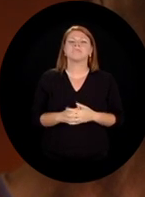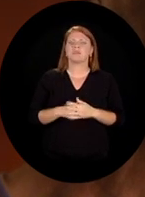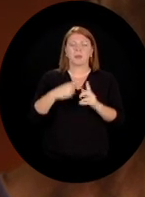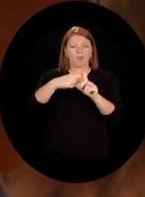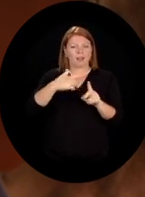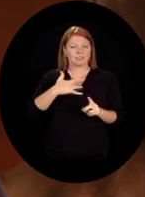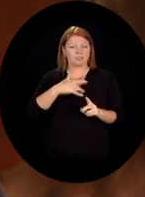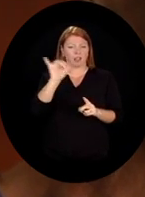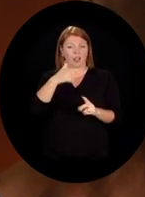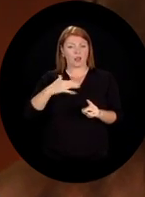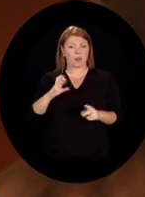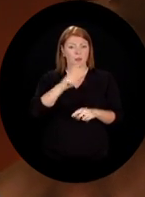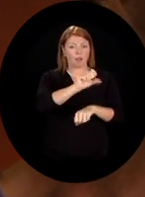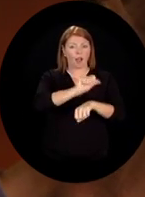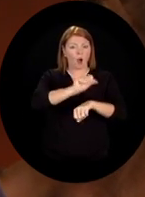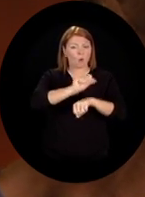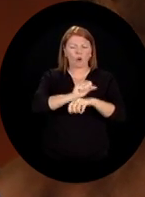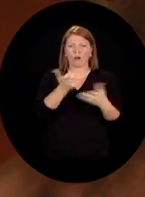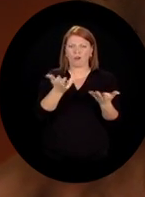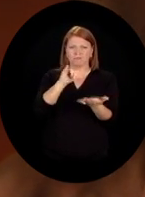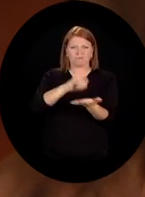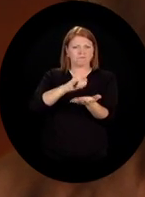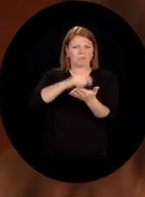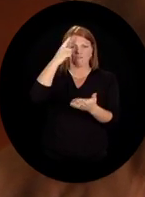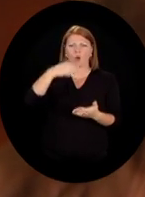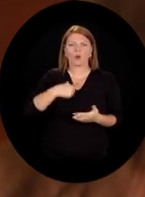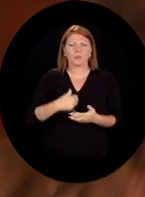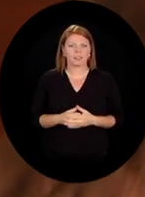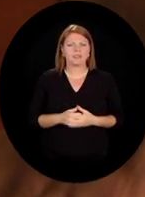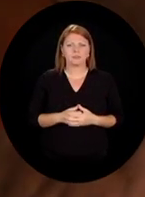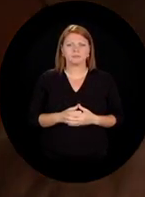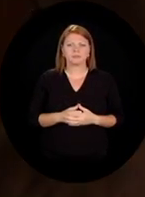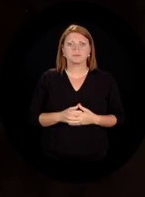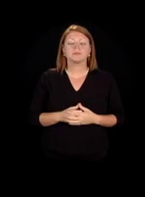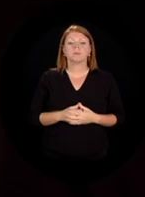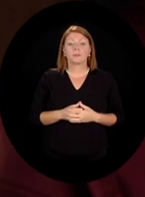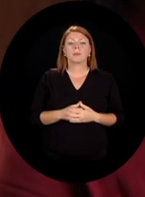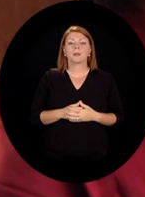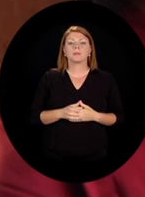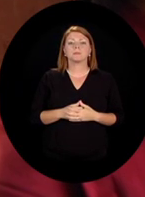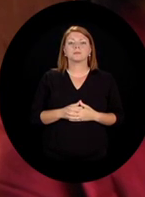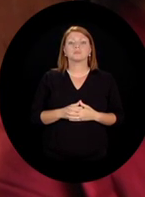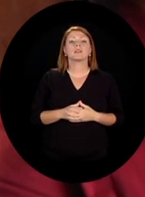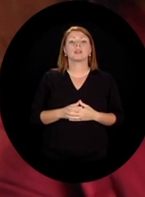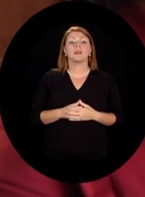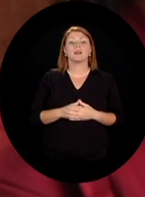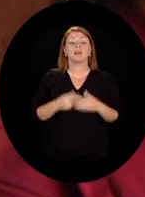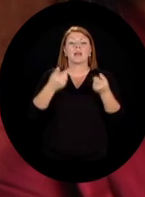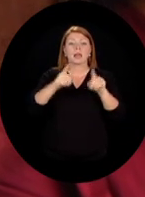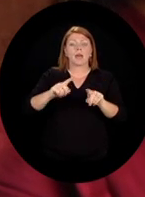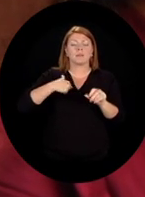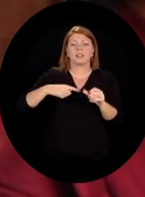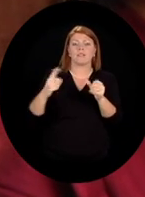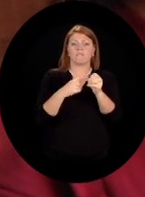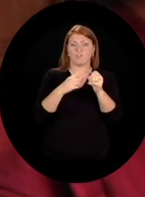felt that going back into the work world was not something I was capable of. When I